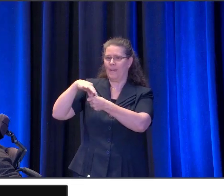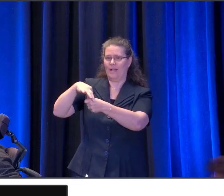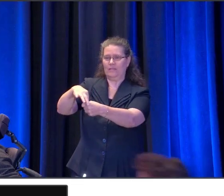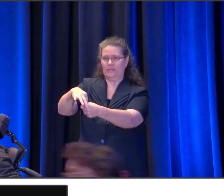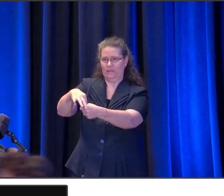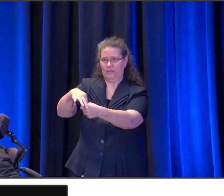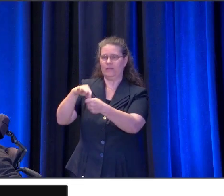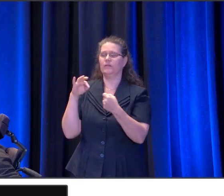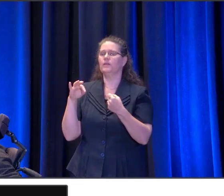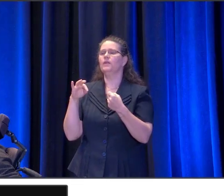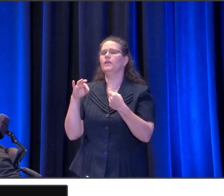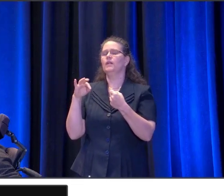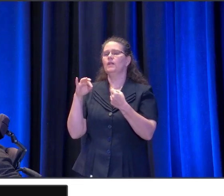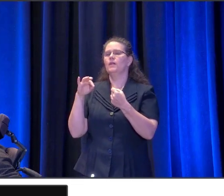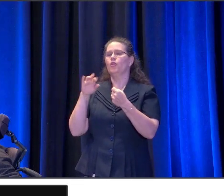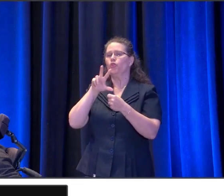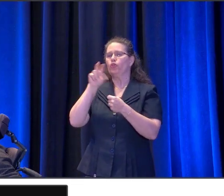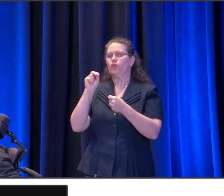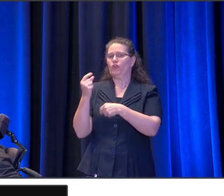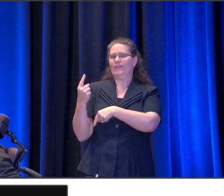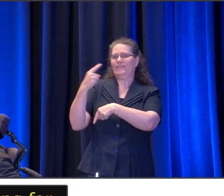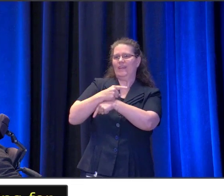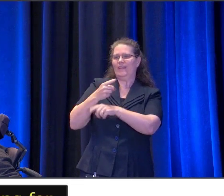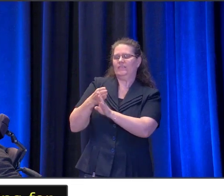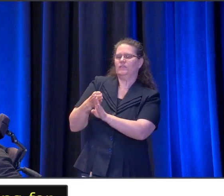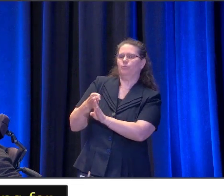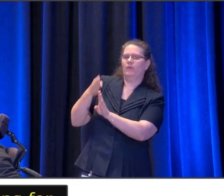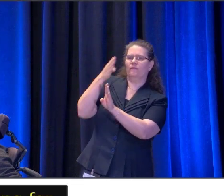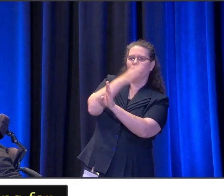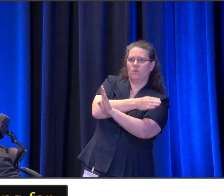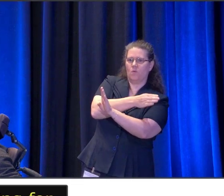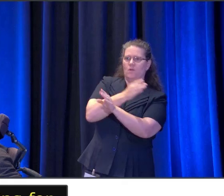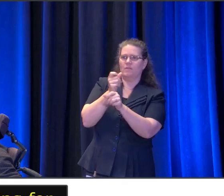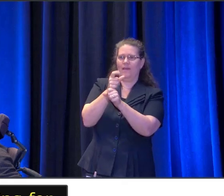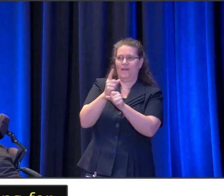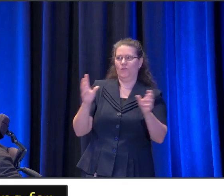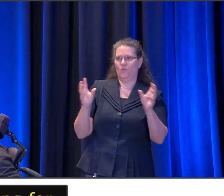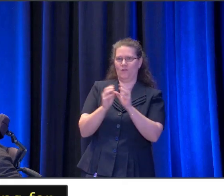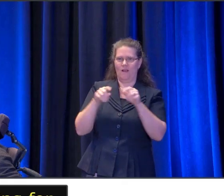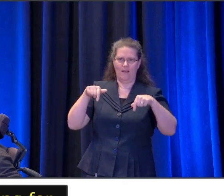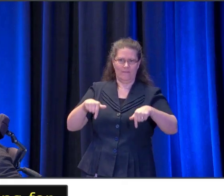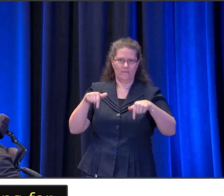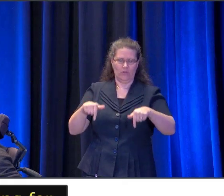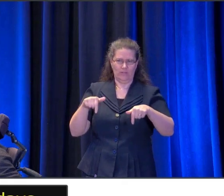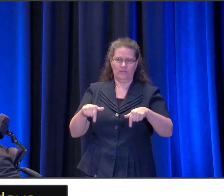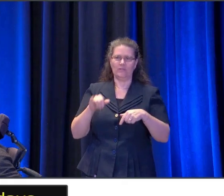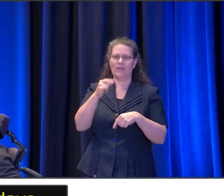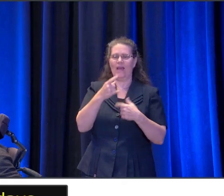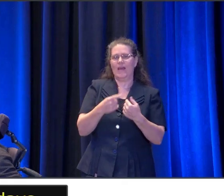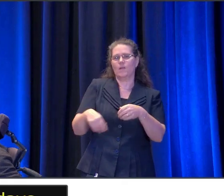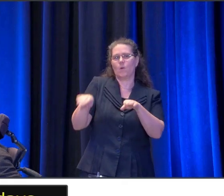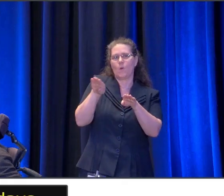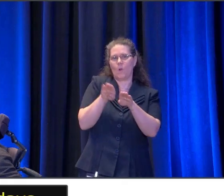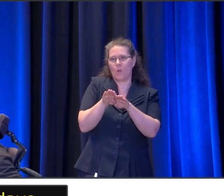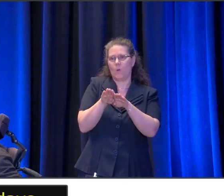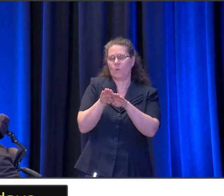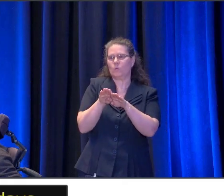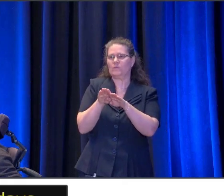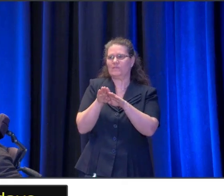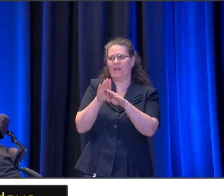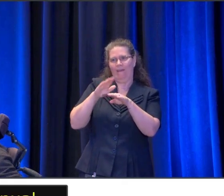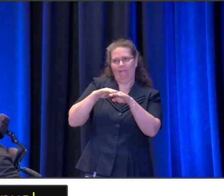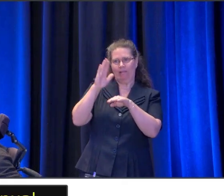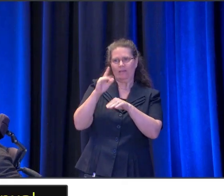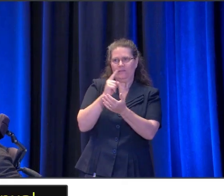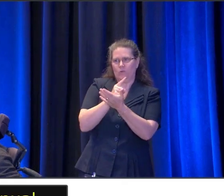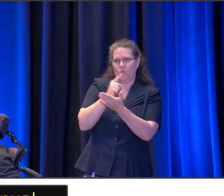days before the opening of the Nickel Annual Conference and close the process no later than 1 week before the opening